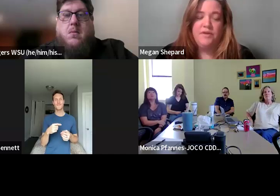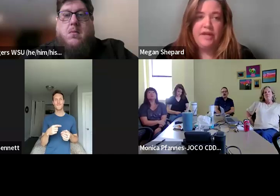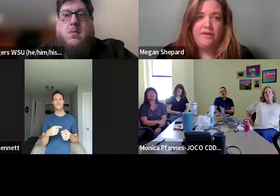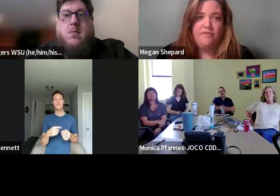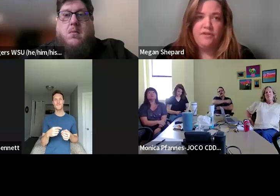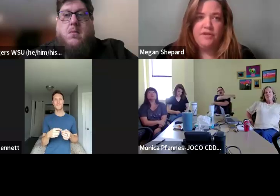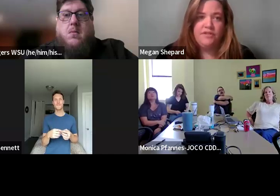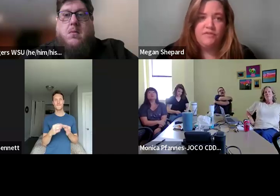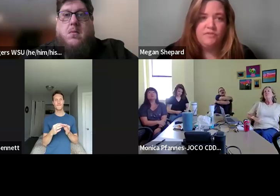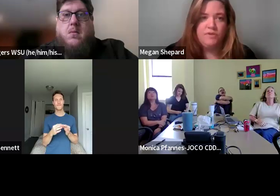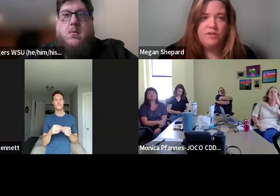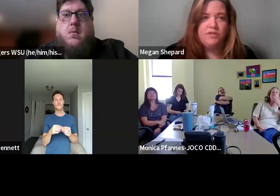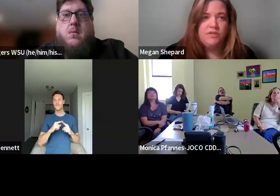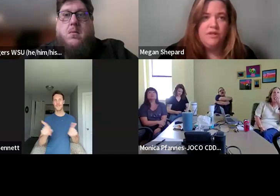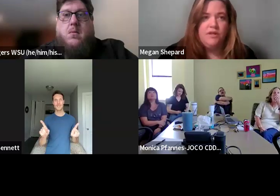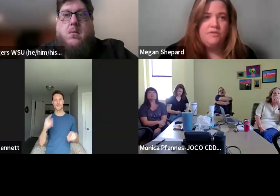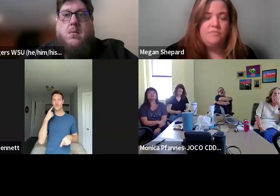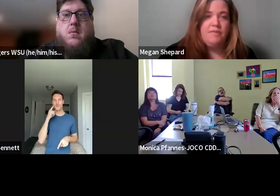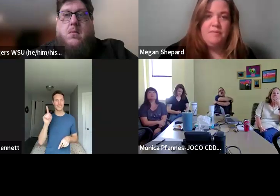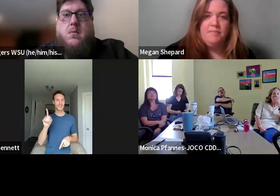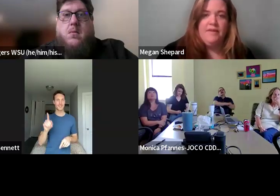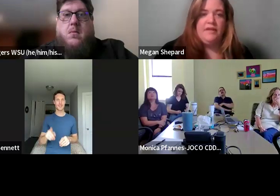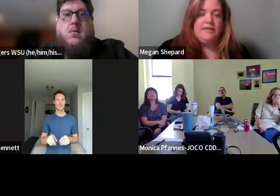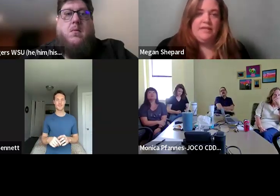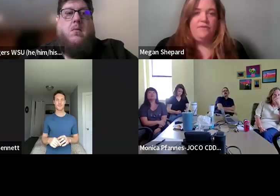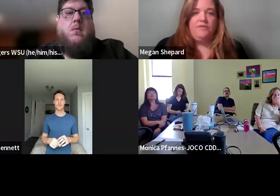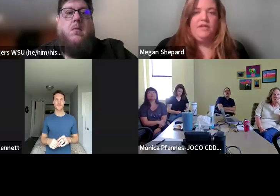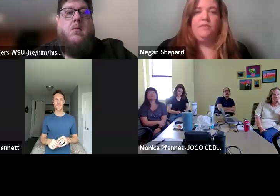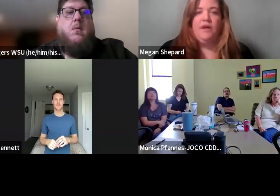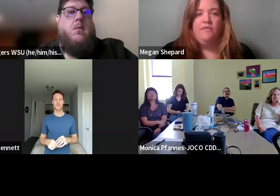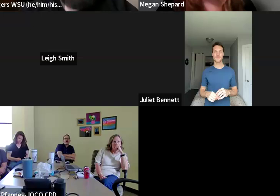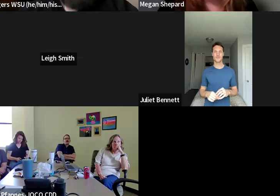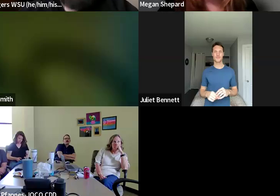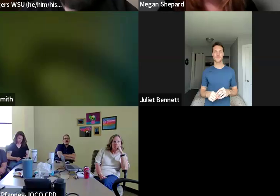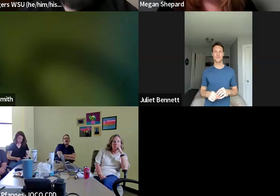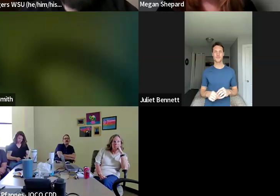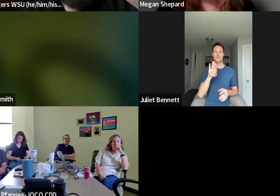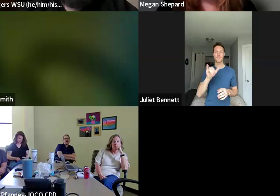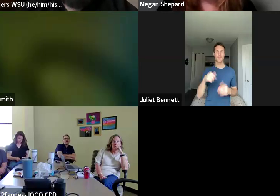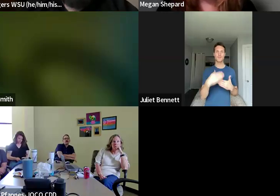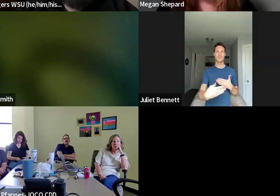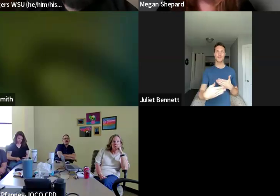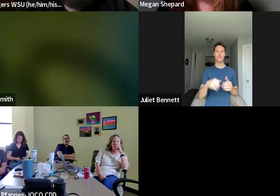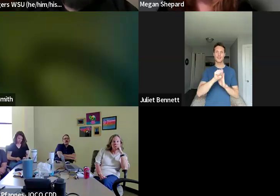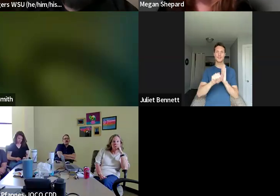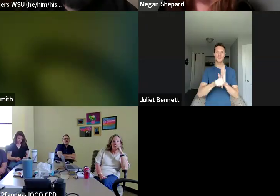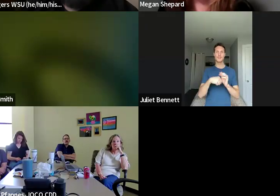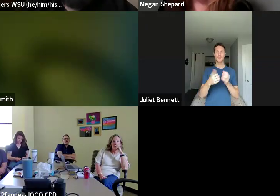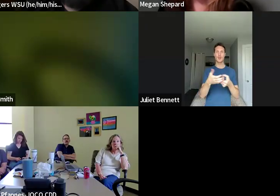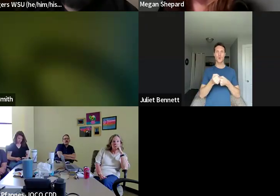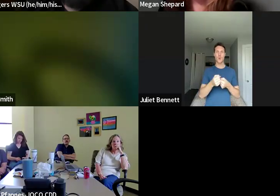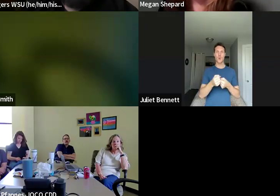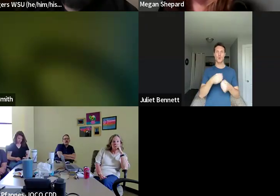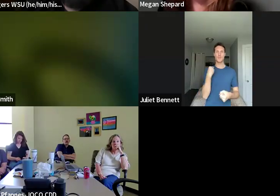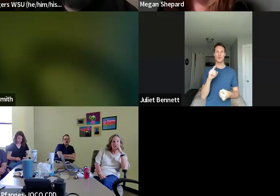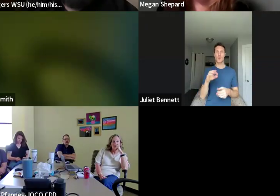the career ladder for the direct service workers. So probably by the next stakeholder meeting, we'll have more information on that.